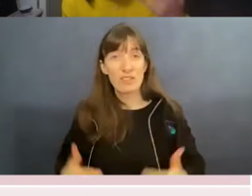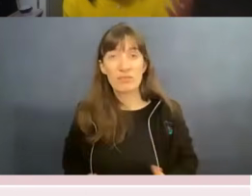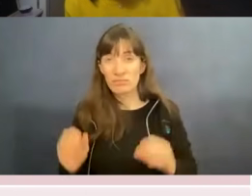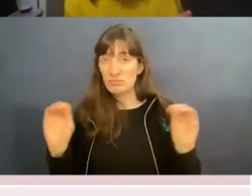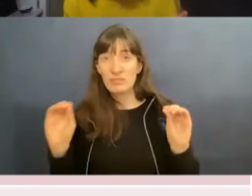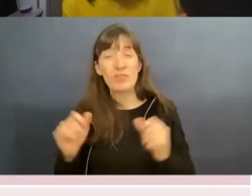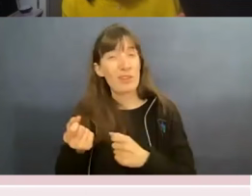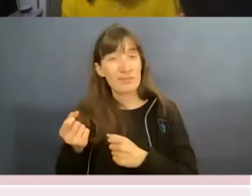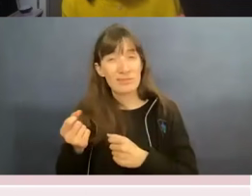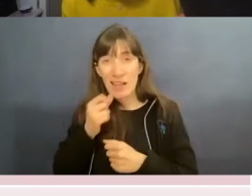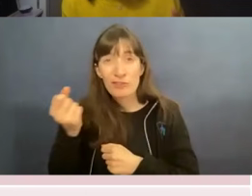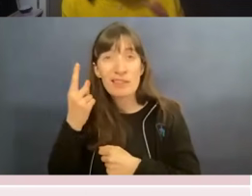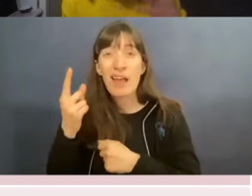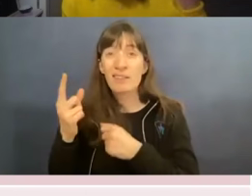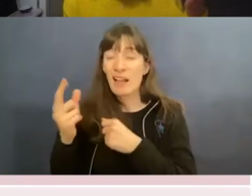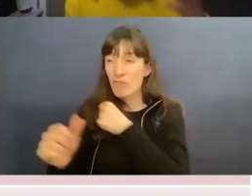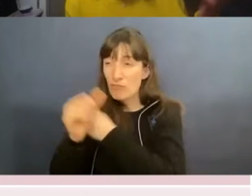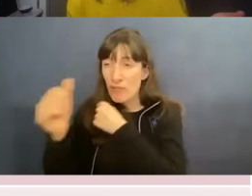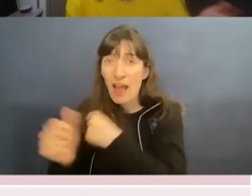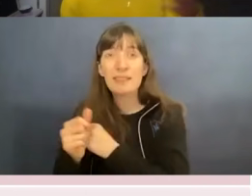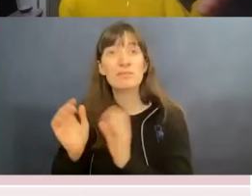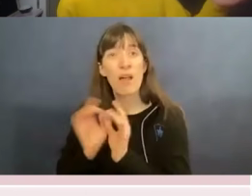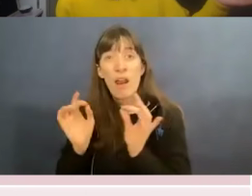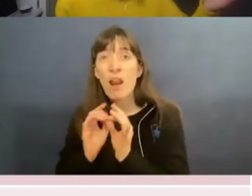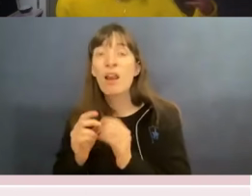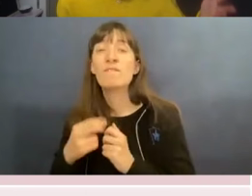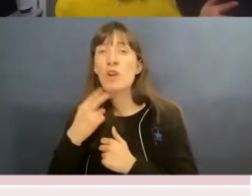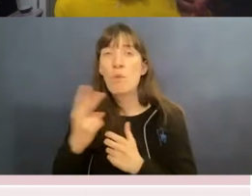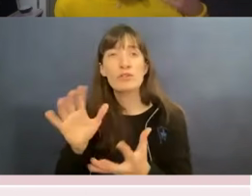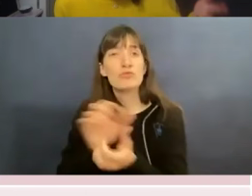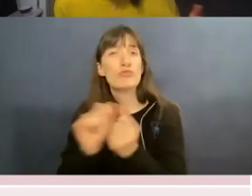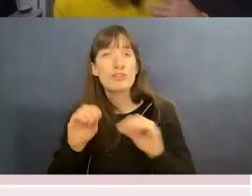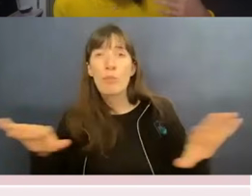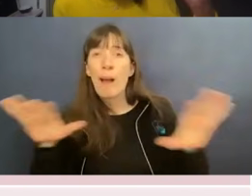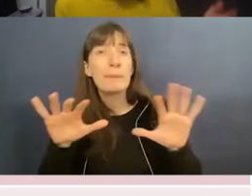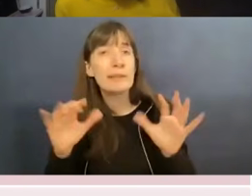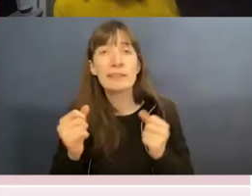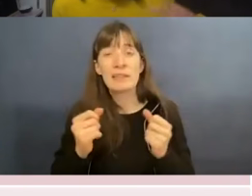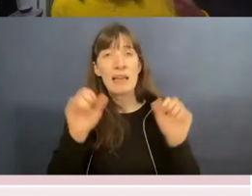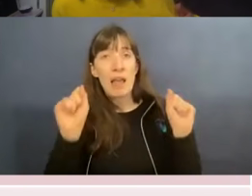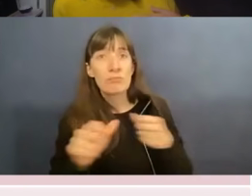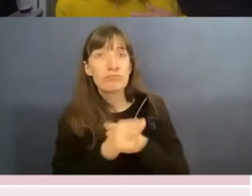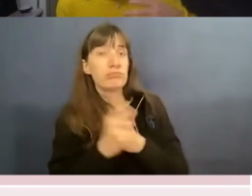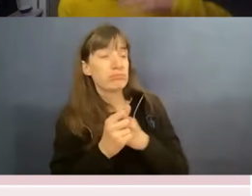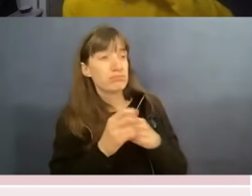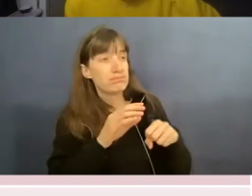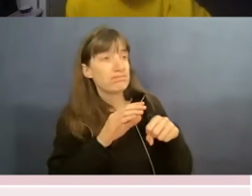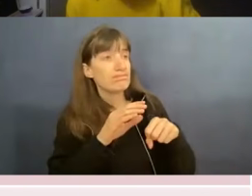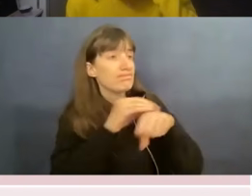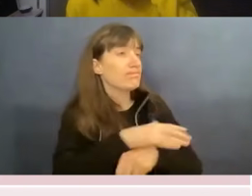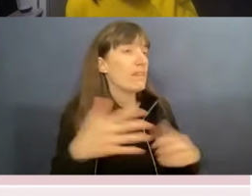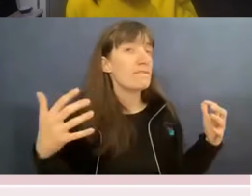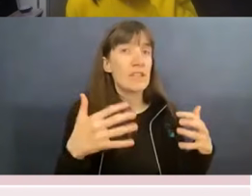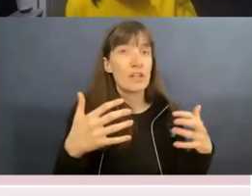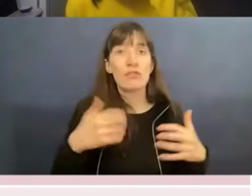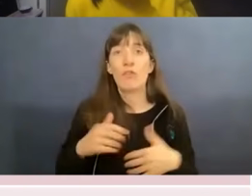underlying threats and other using, destruction of property and other things to intimidate and instill fear and threaten another